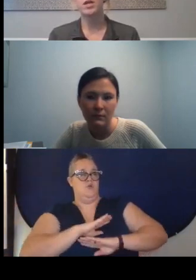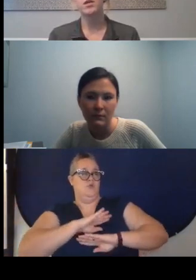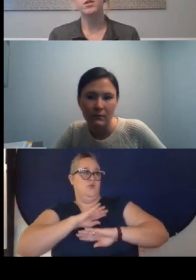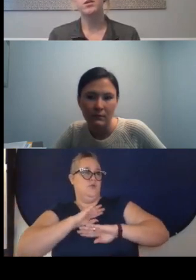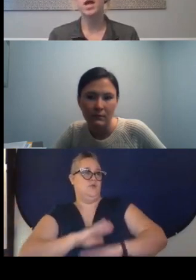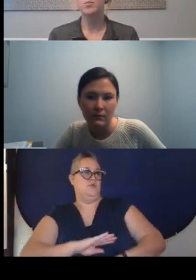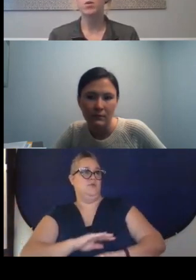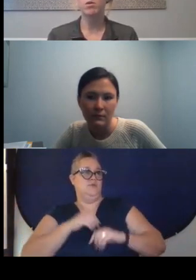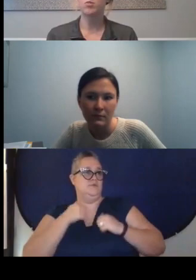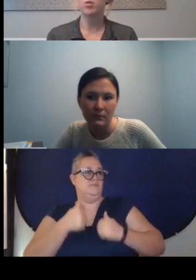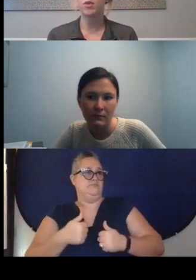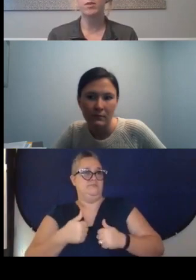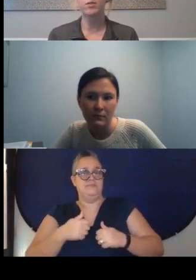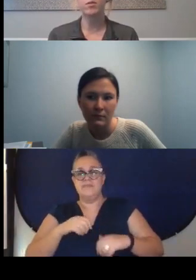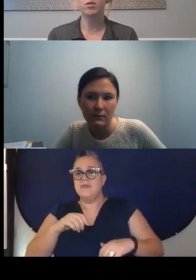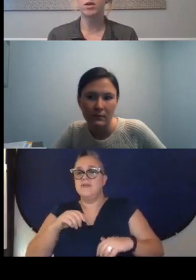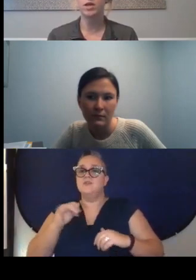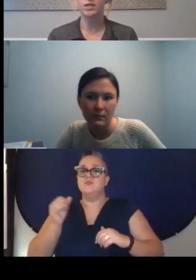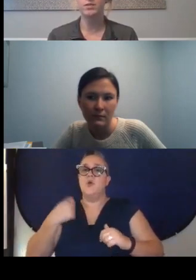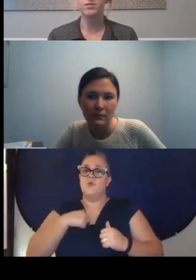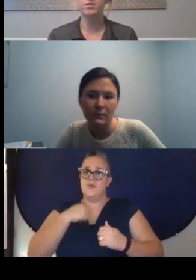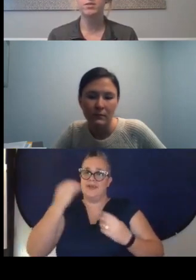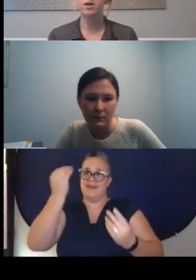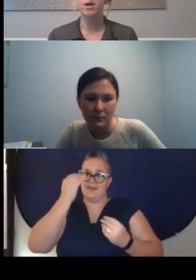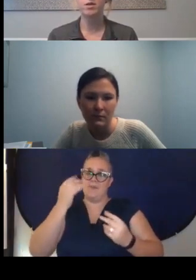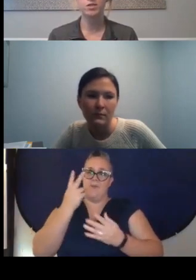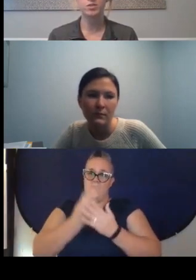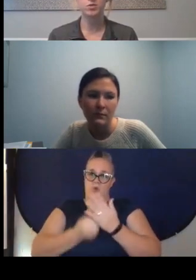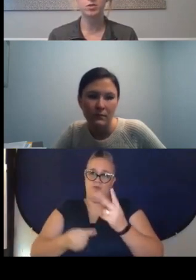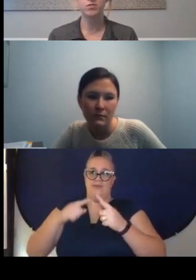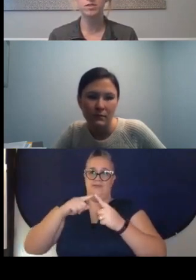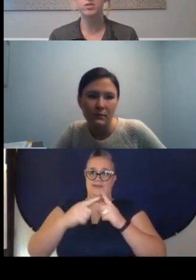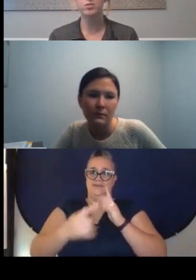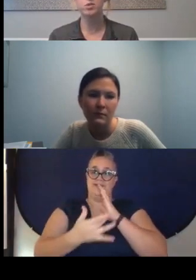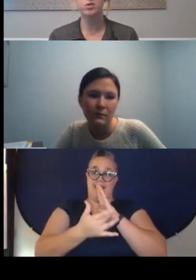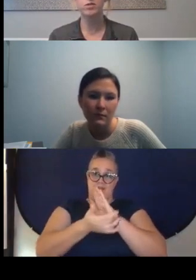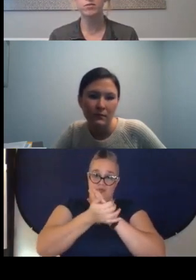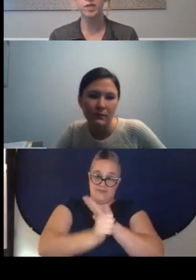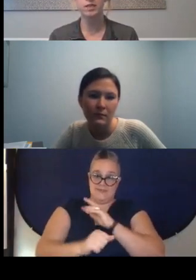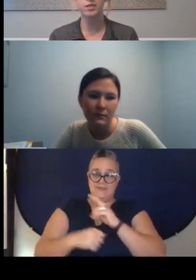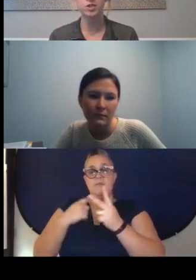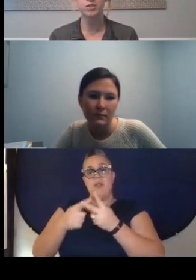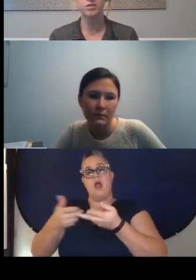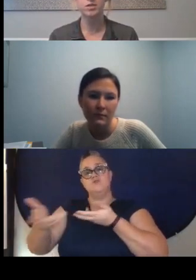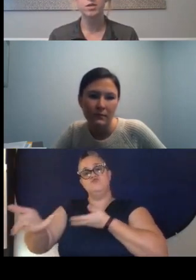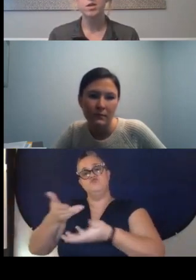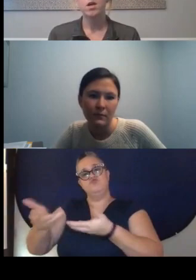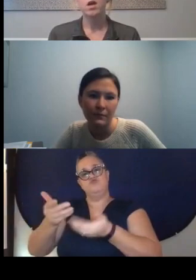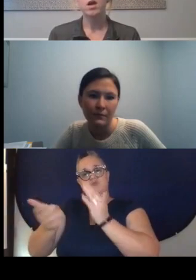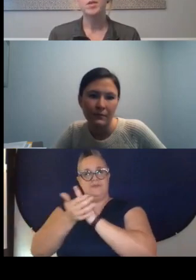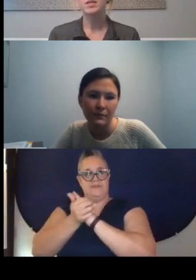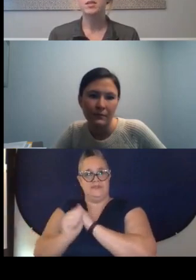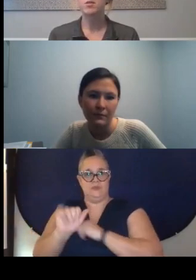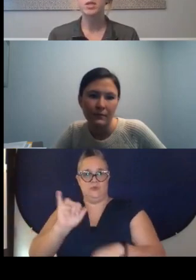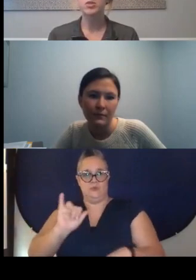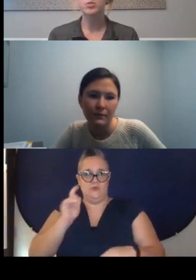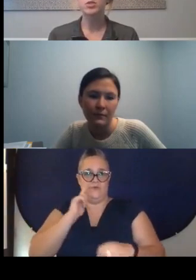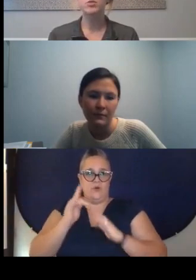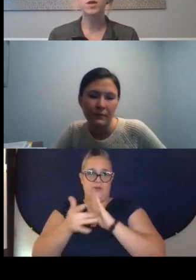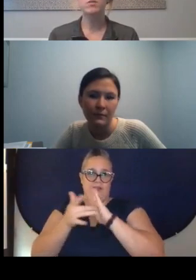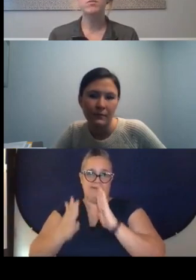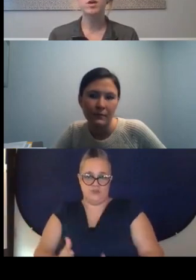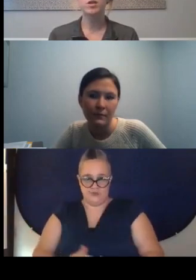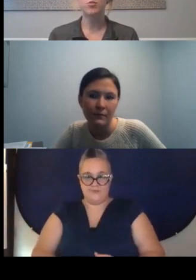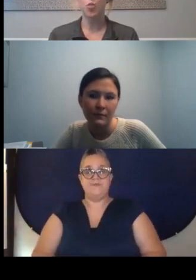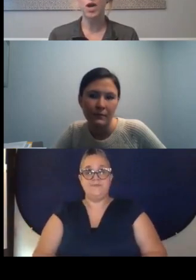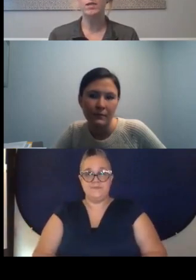for a combo of both technical and customer service skills when we're looking for technicians. As Sarah mentioned, we